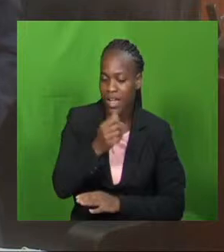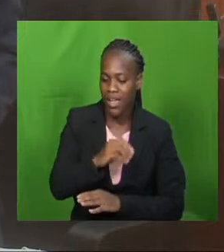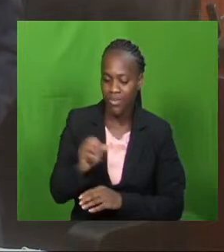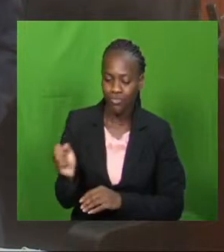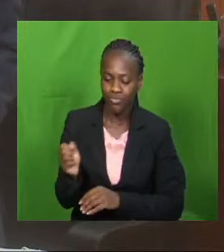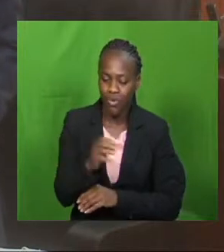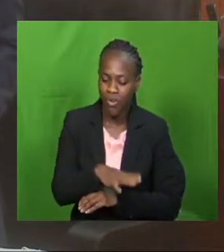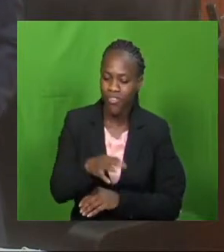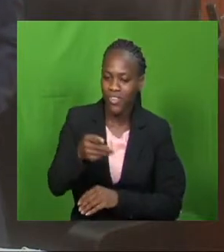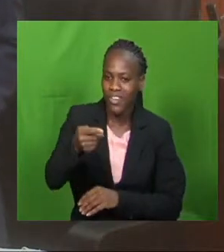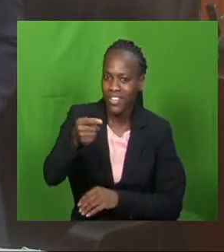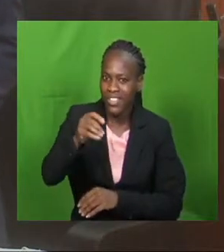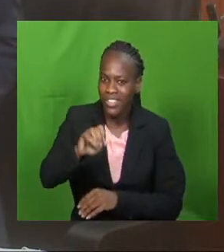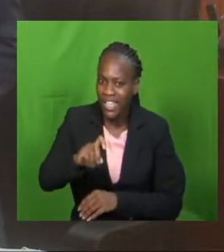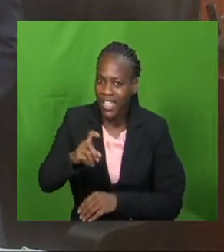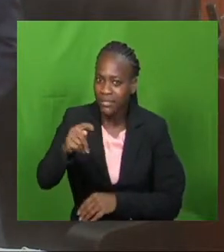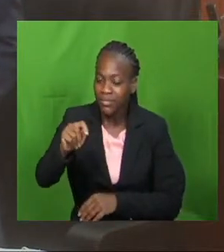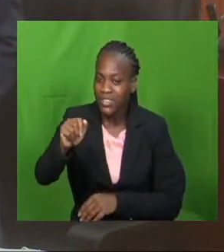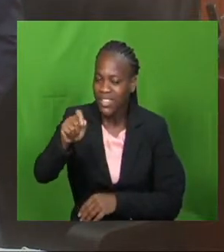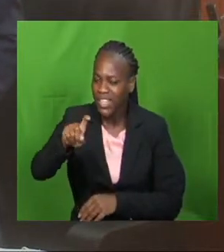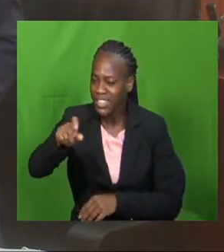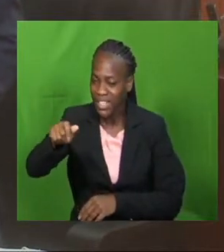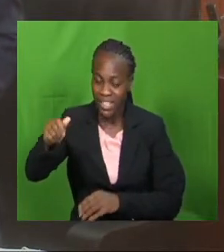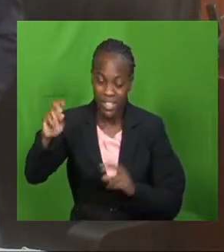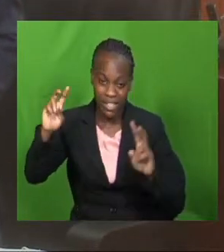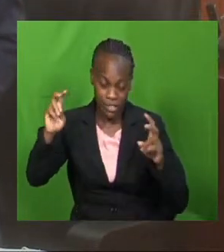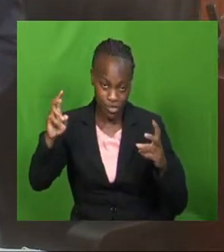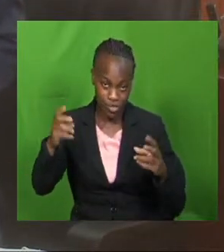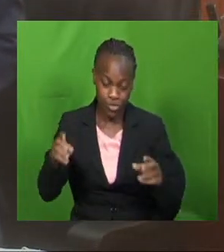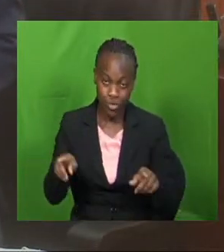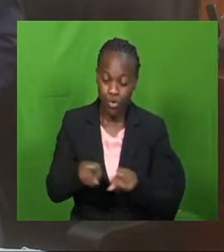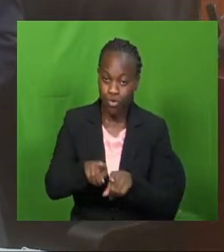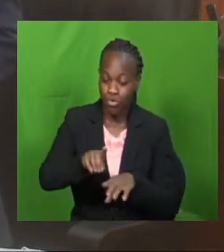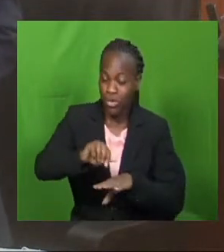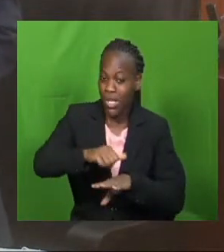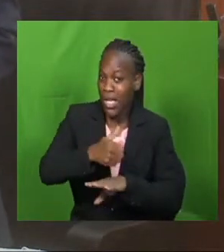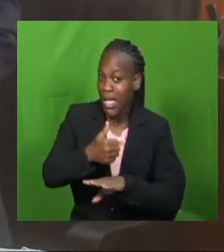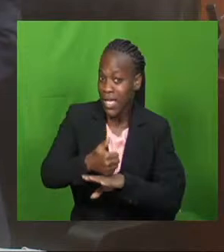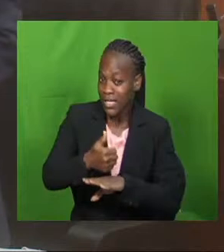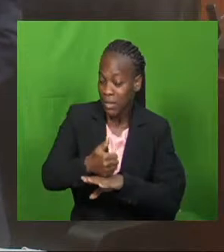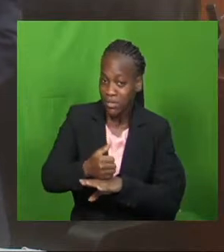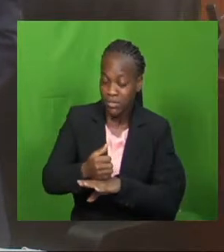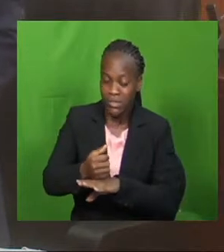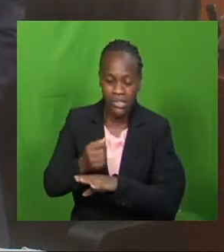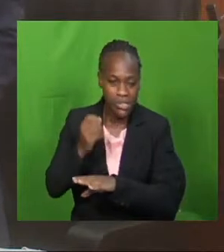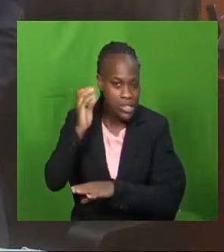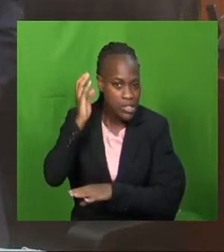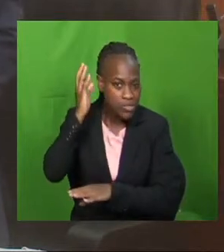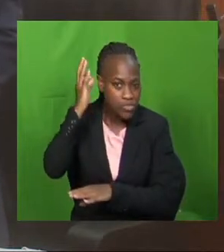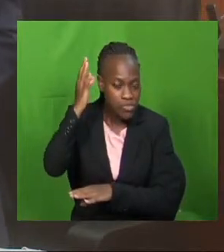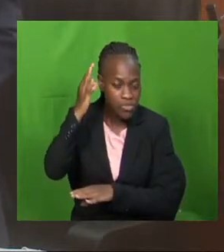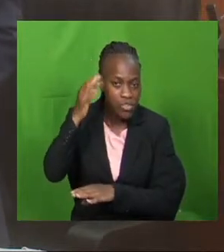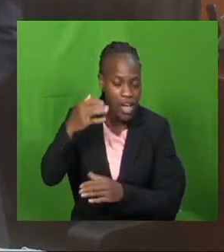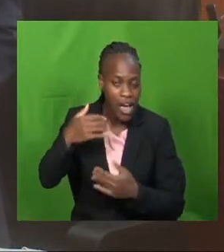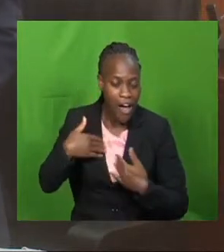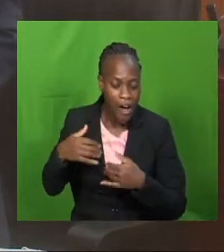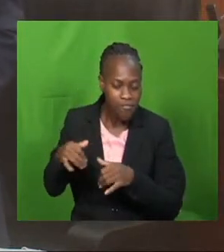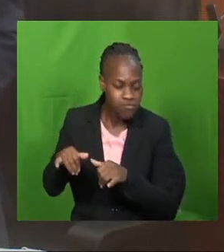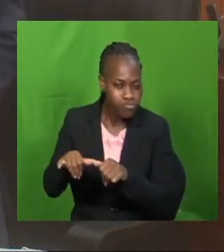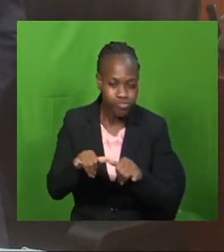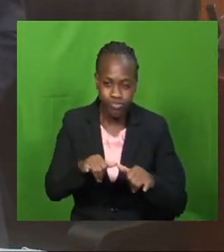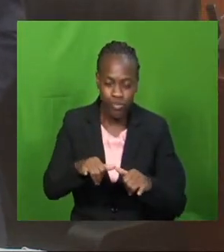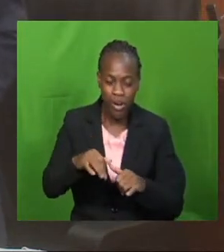intra-African trade. And finally, it will also help to establish, in the very near future, a common African continental